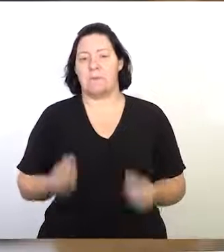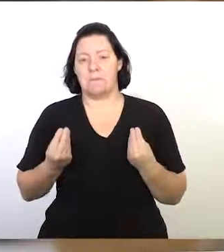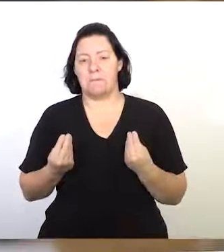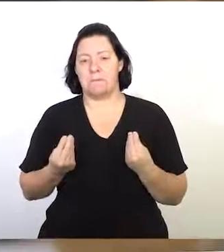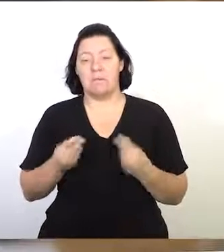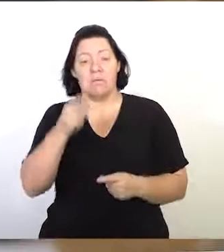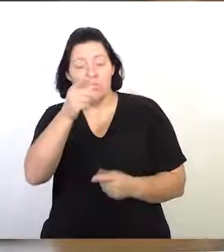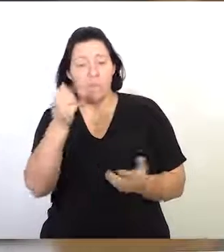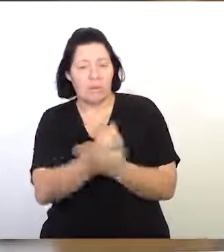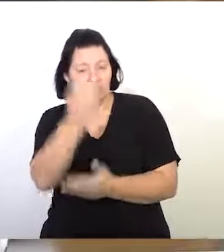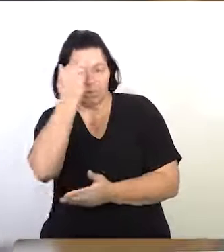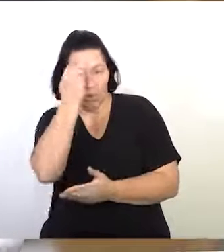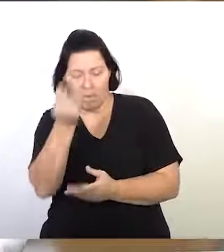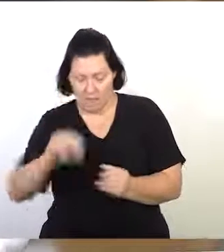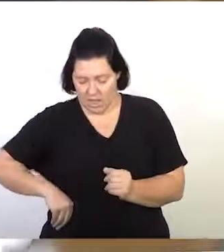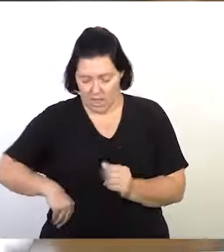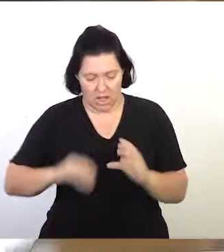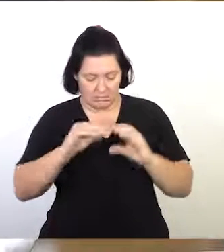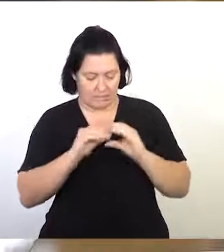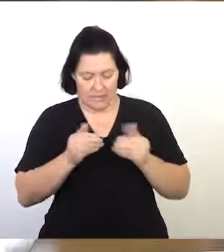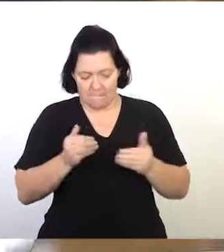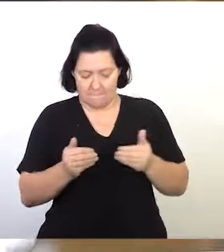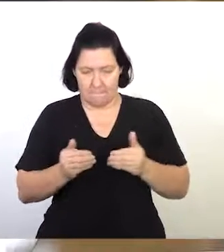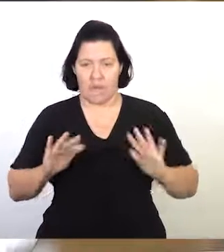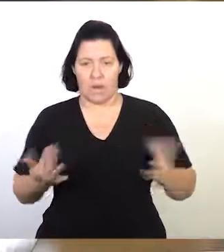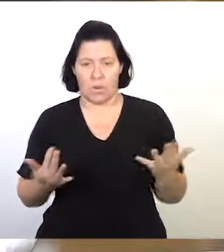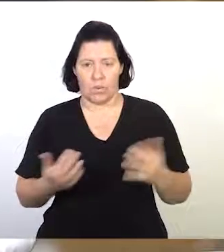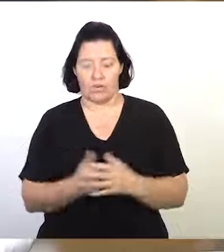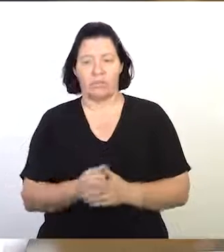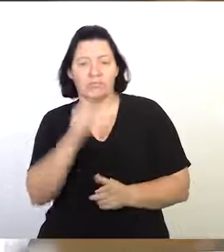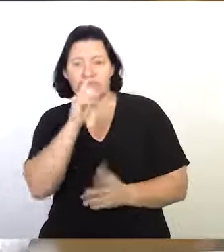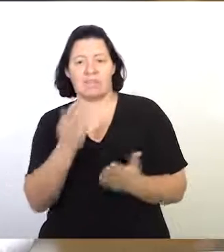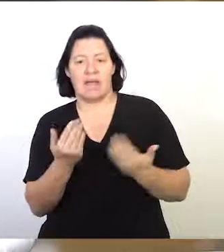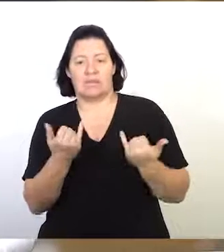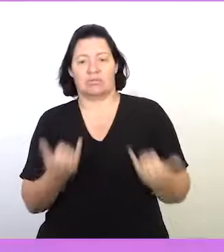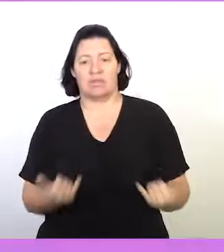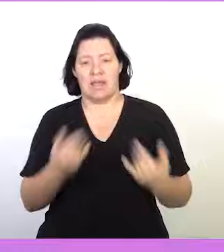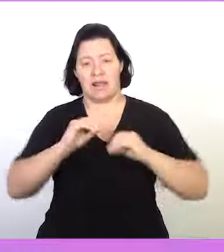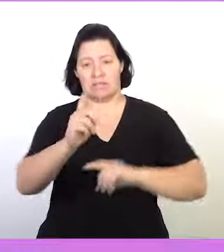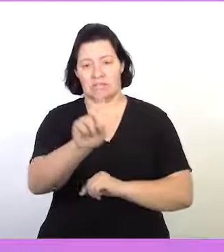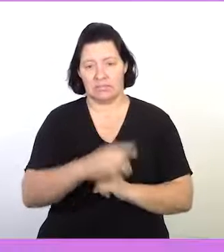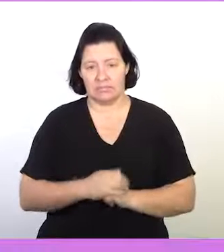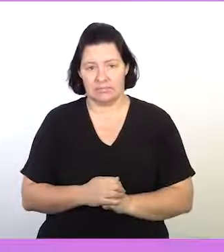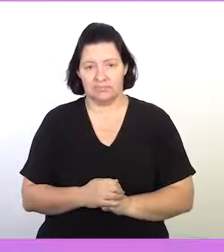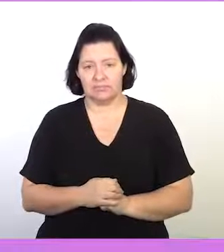must be able to manage that funds. Now let's quickly see what to expect in today's lesson.